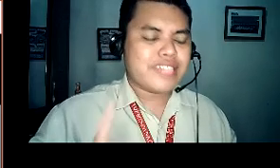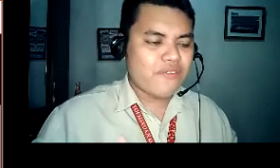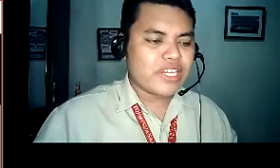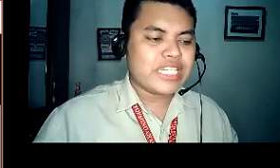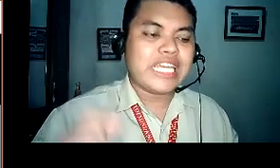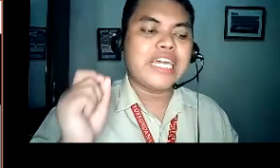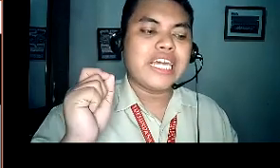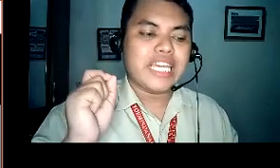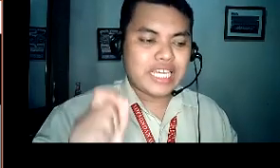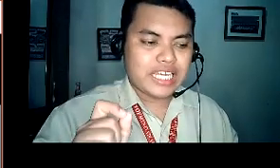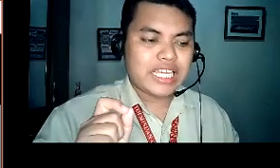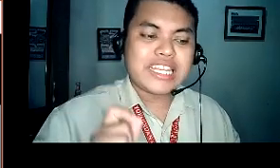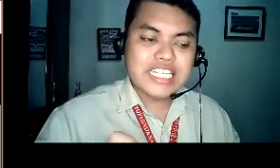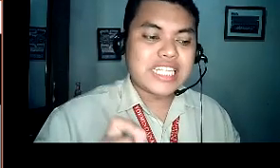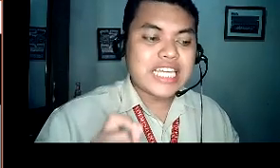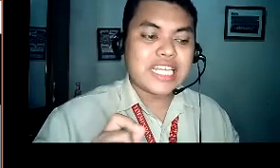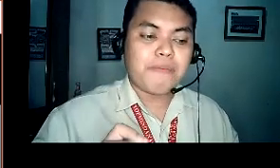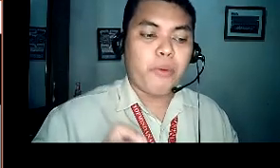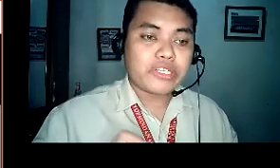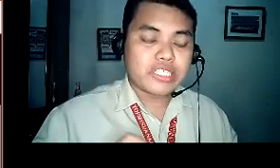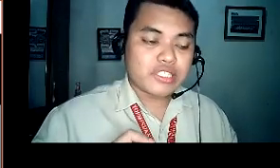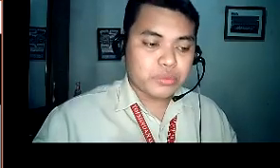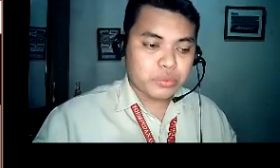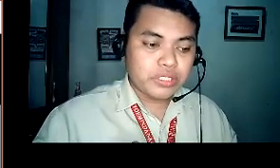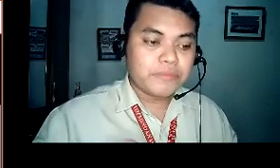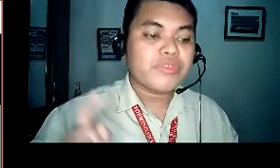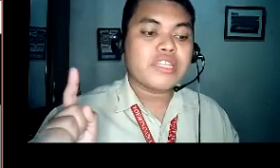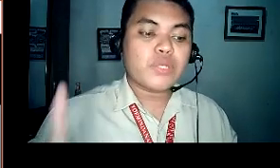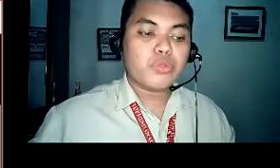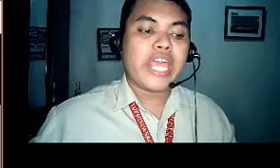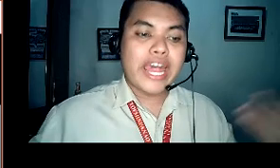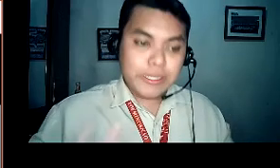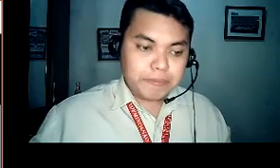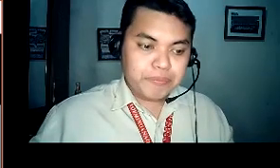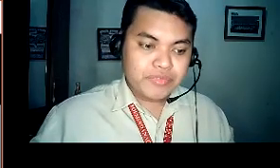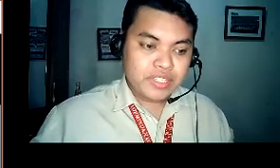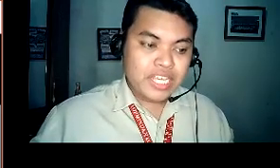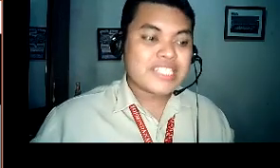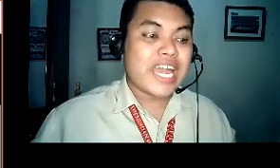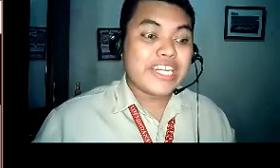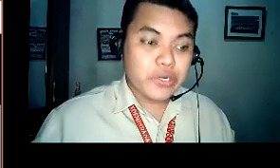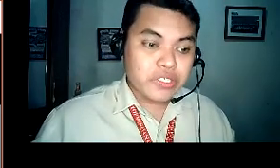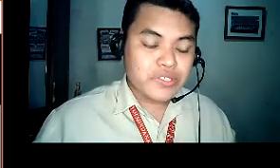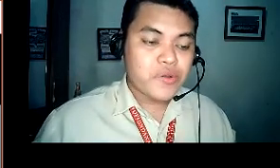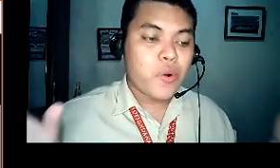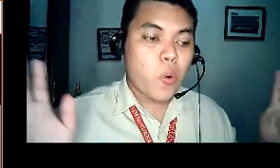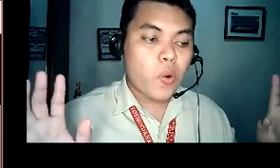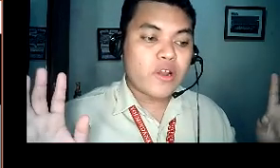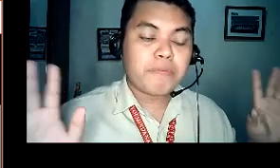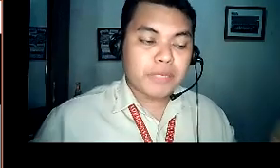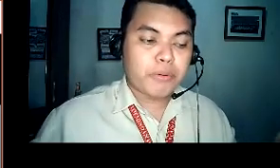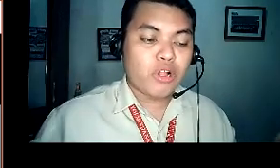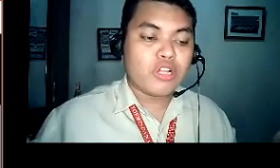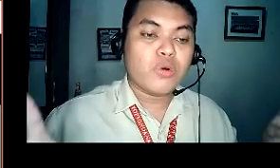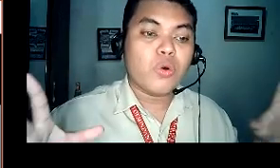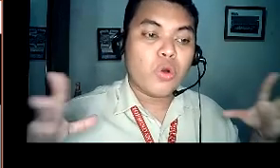Well, definitely this is an important tool that would help signers